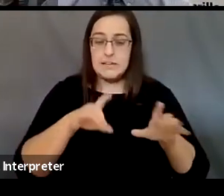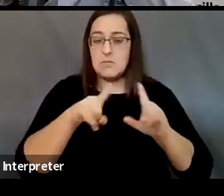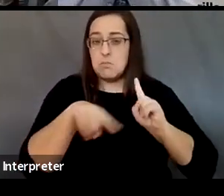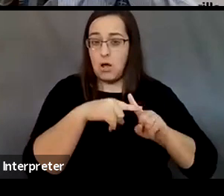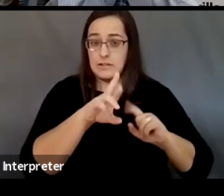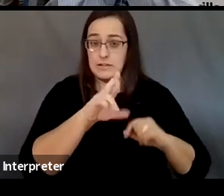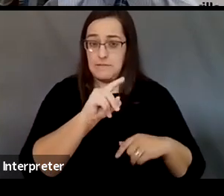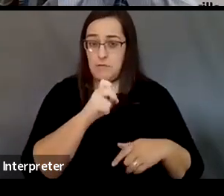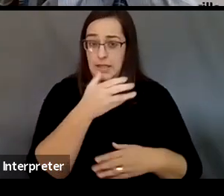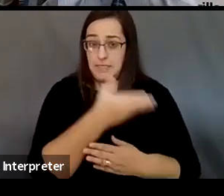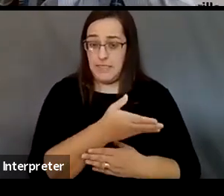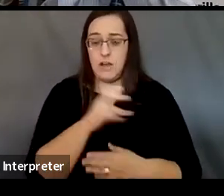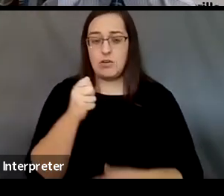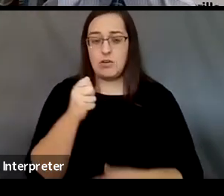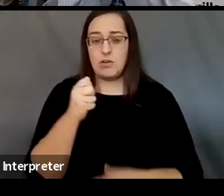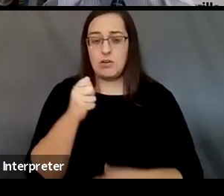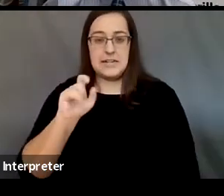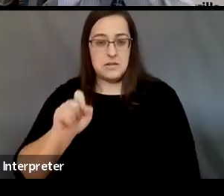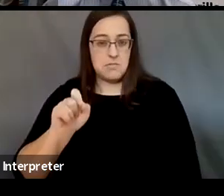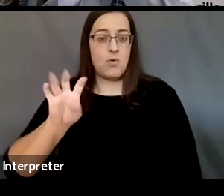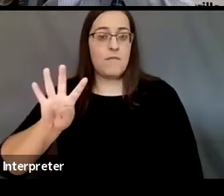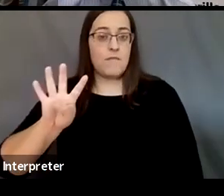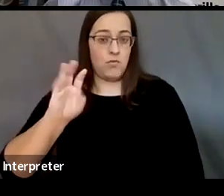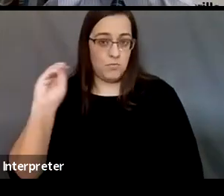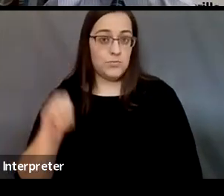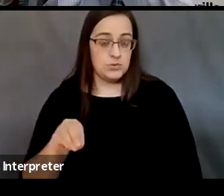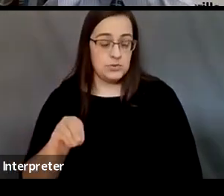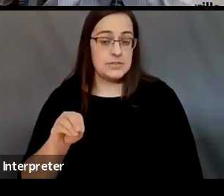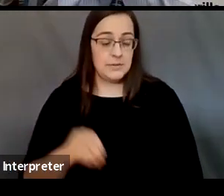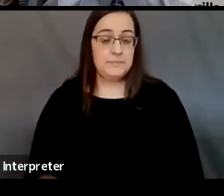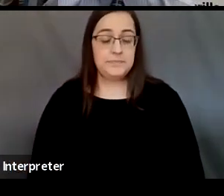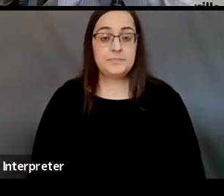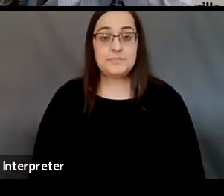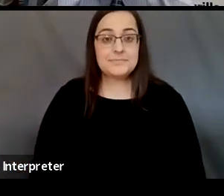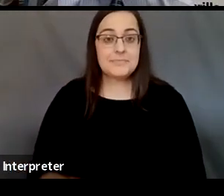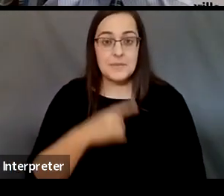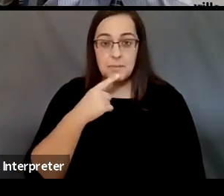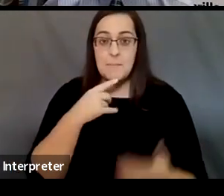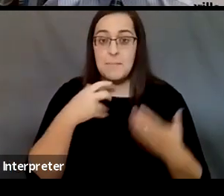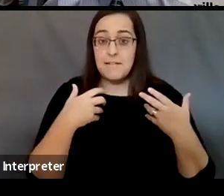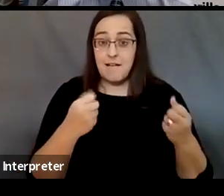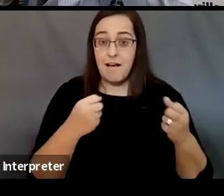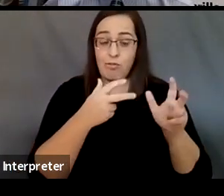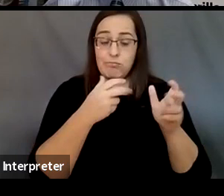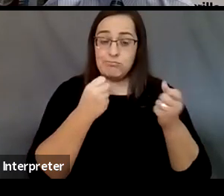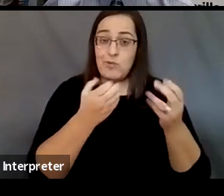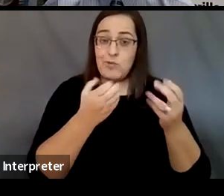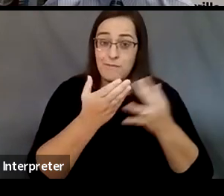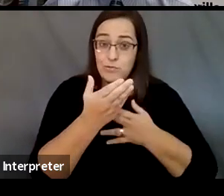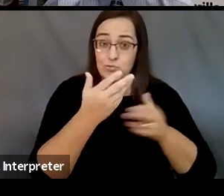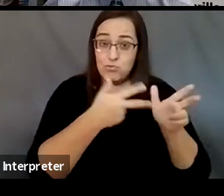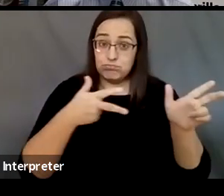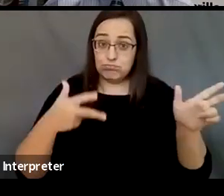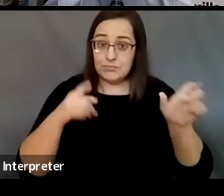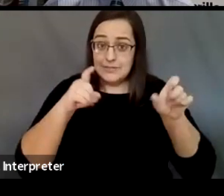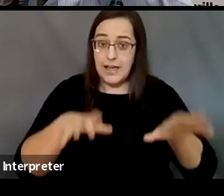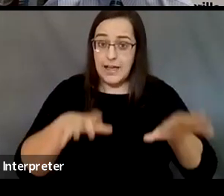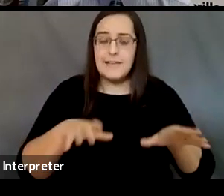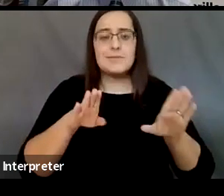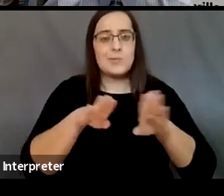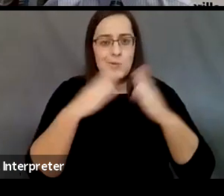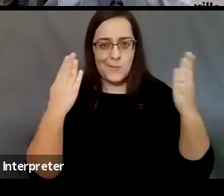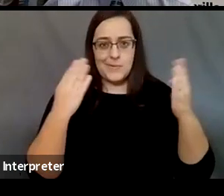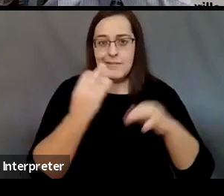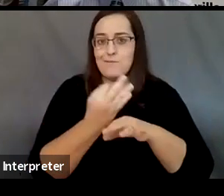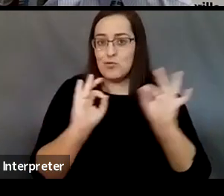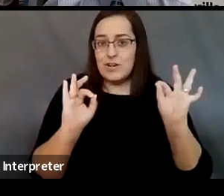rate there is at 18.4%. The public health drive-through remains open, and that's free of charge for